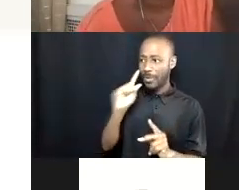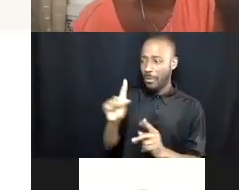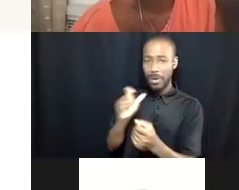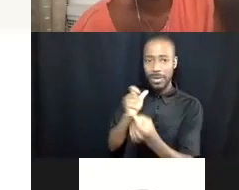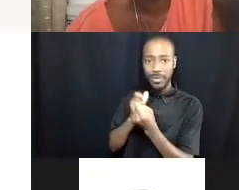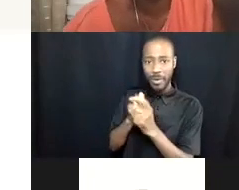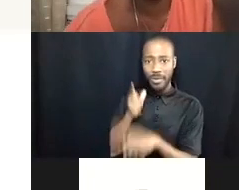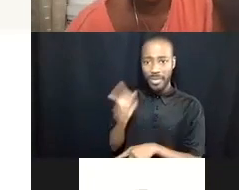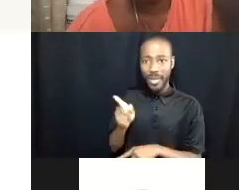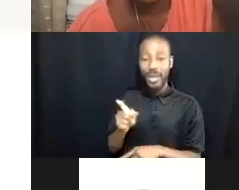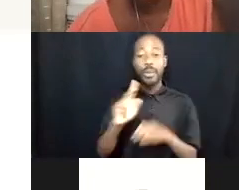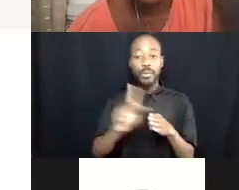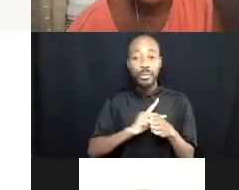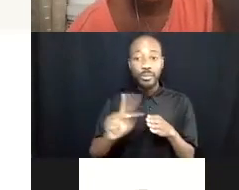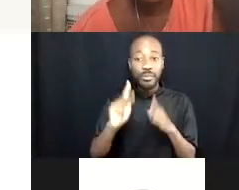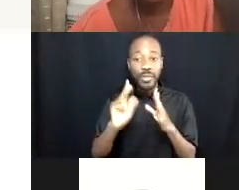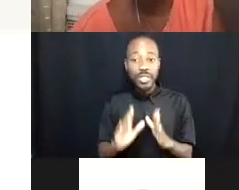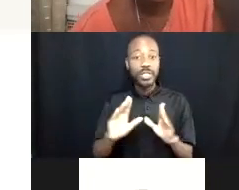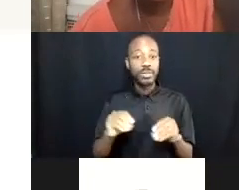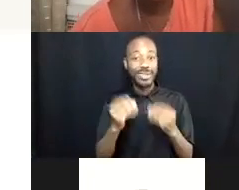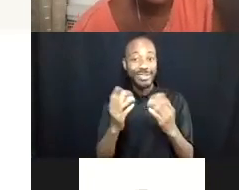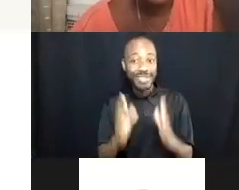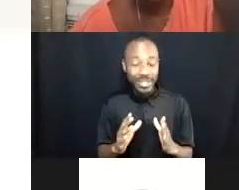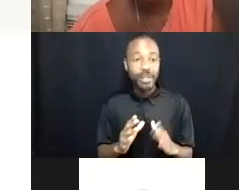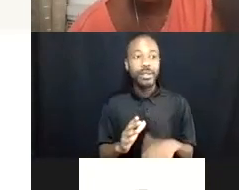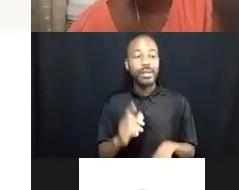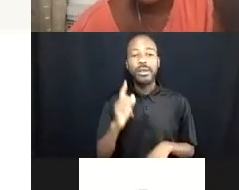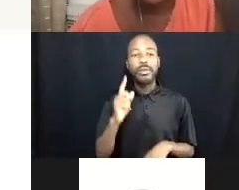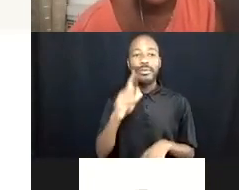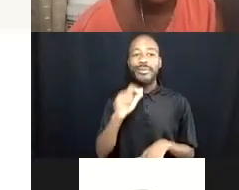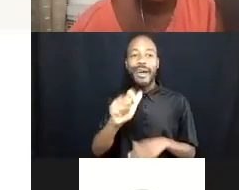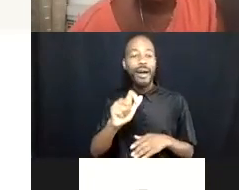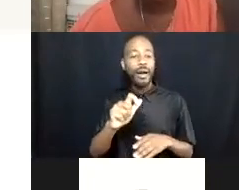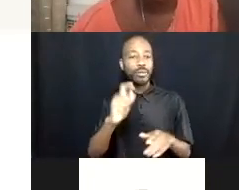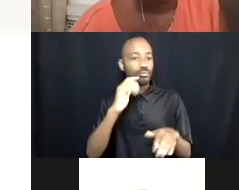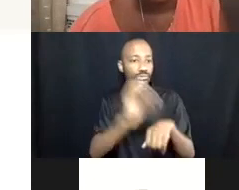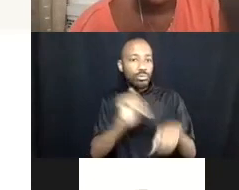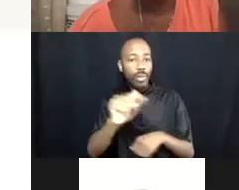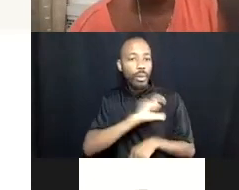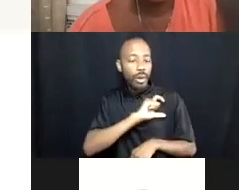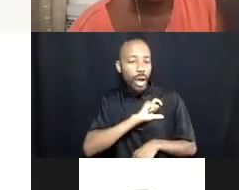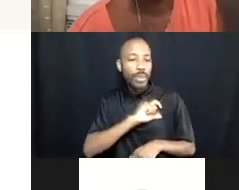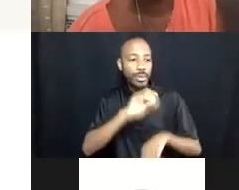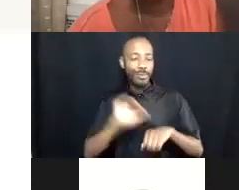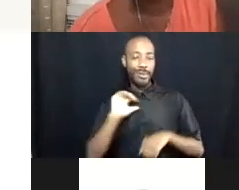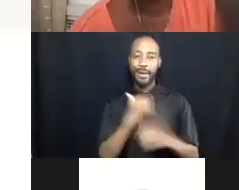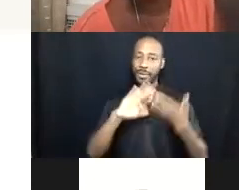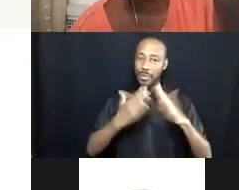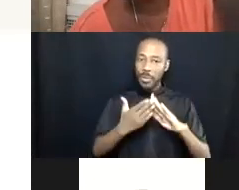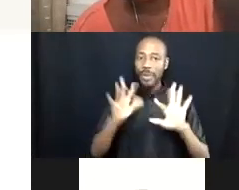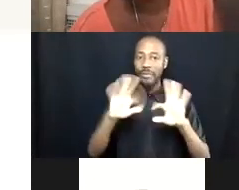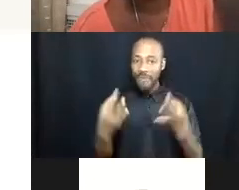providers and practitioners who will not call the cops on us, or people in our communities, people in our families. We need providers